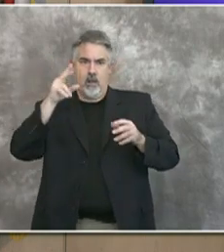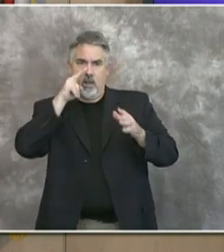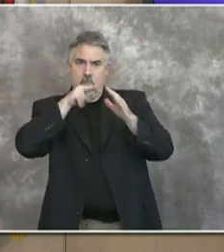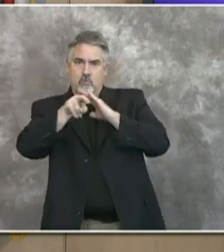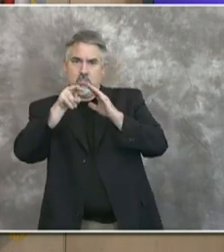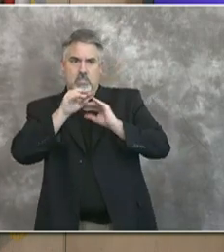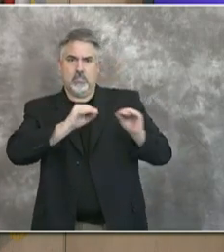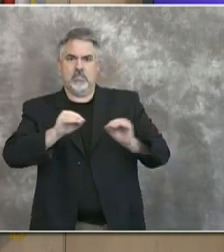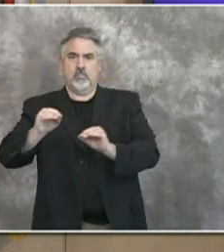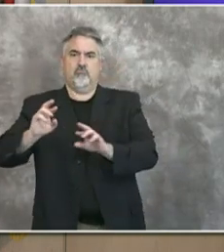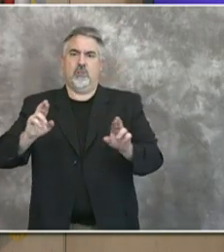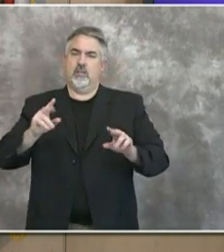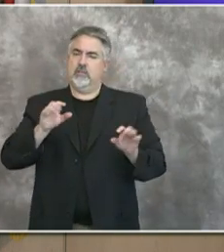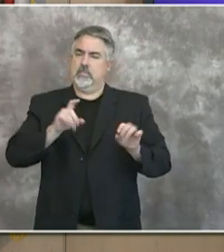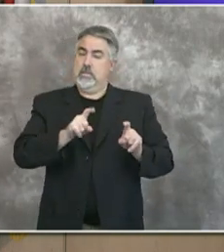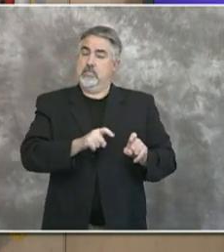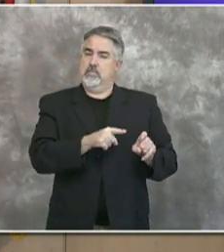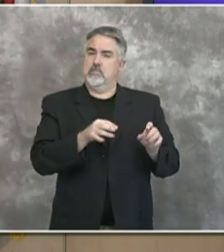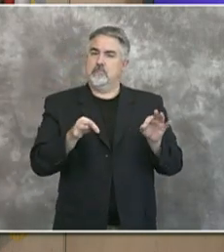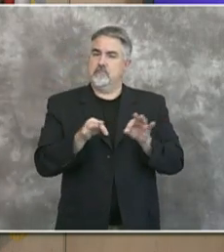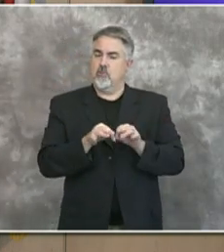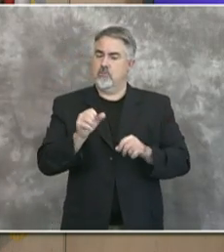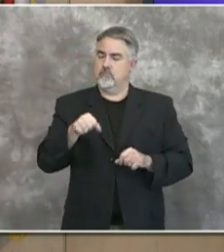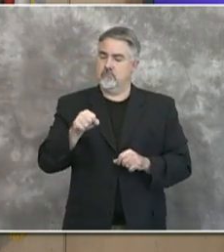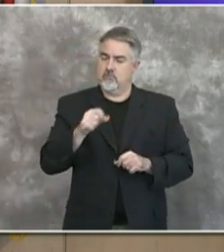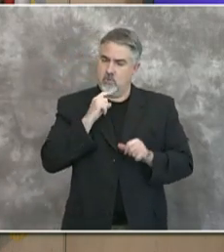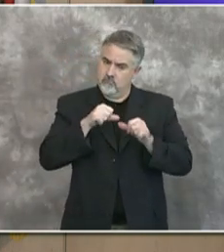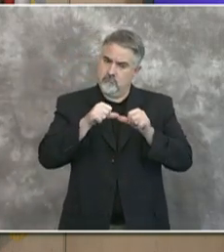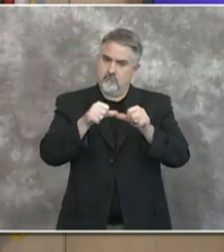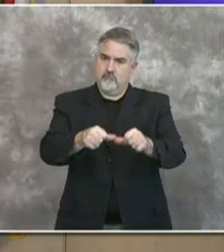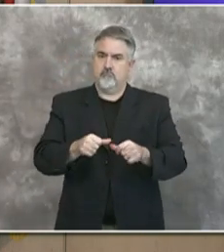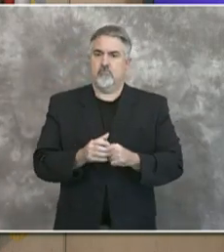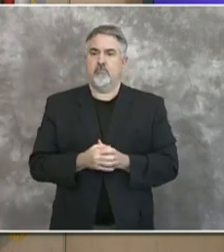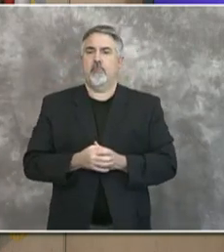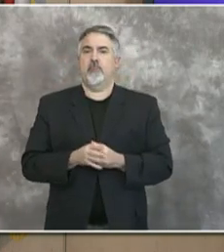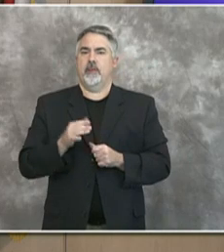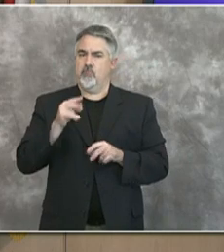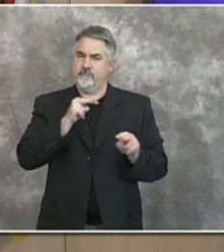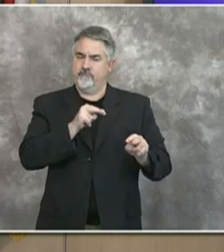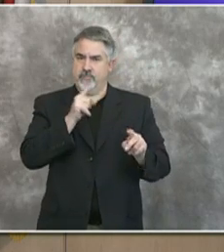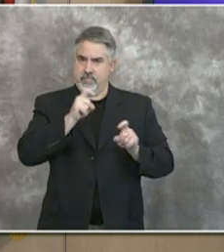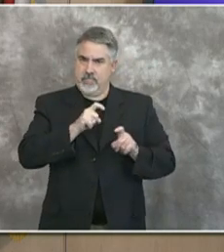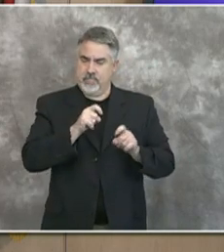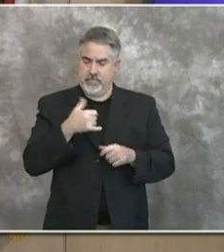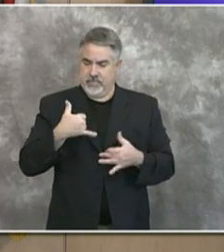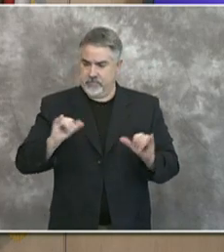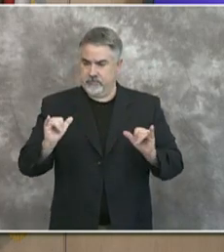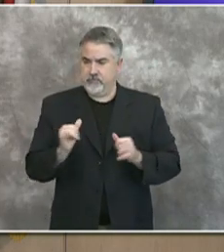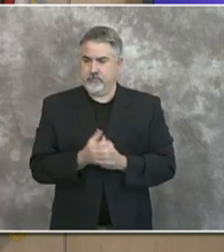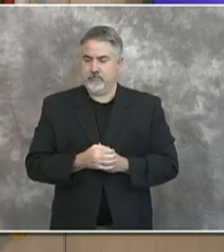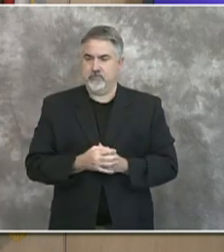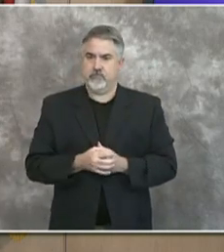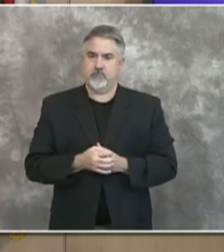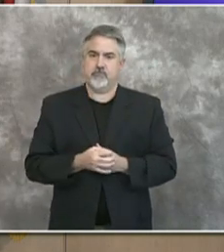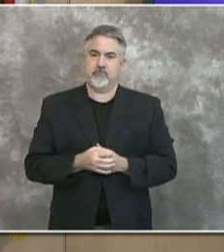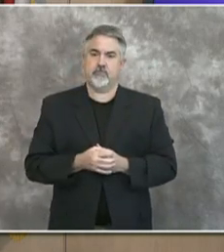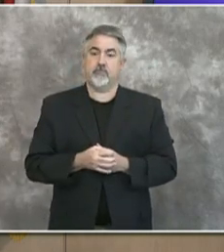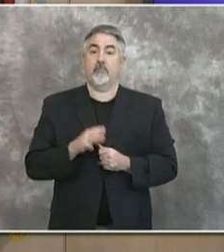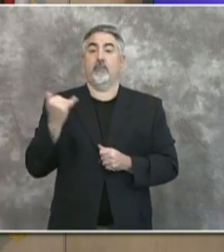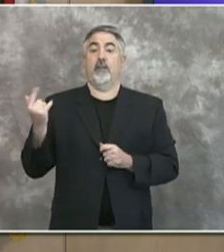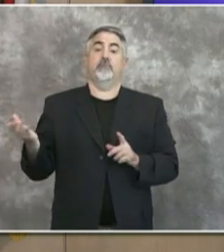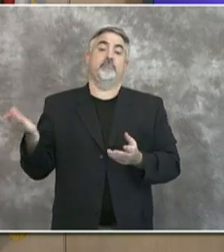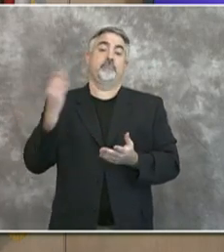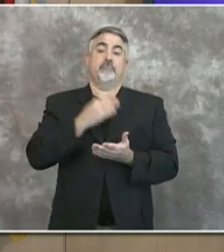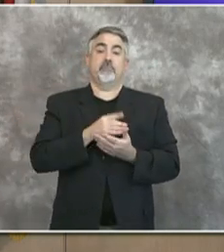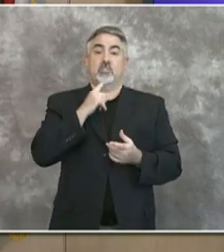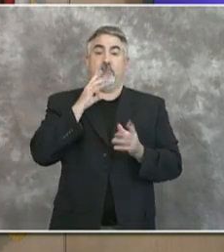reopen. And those efforts are ongoing and will continue with a great sense of urgency. As it relates to the convention center, yesterday